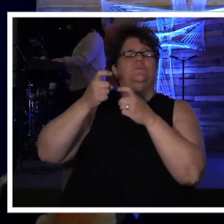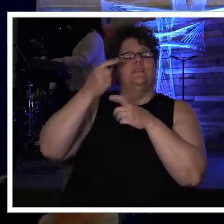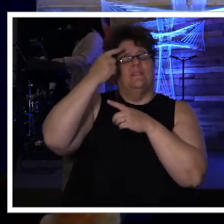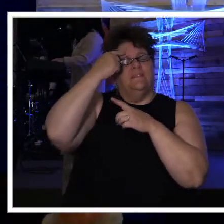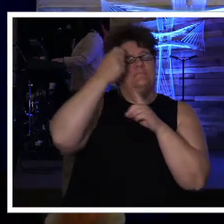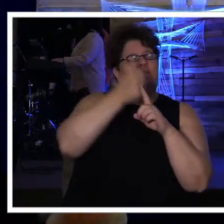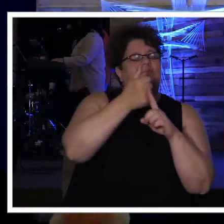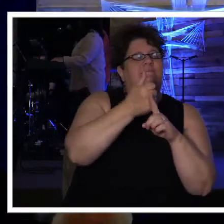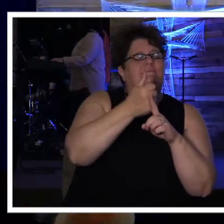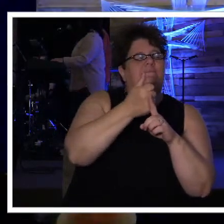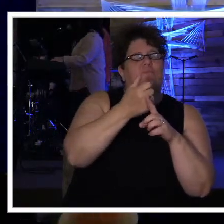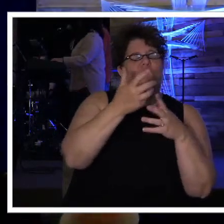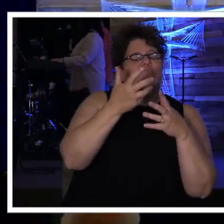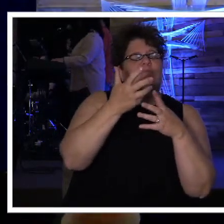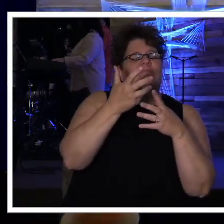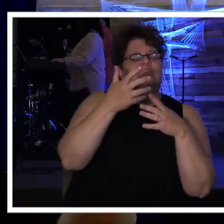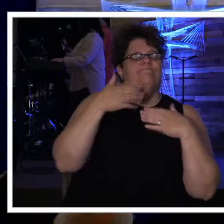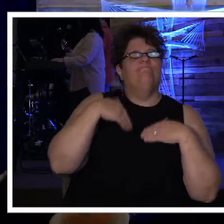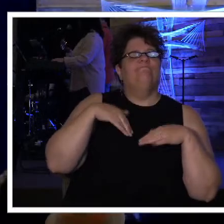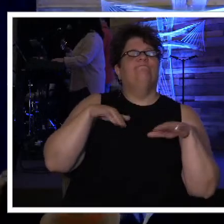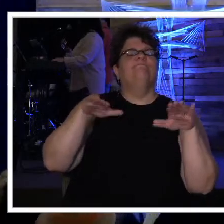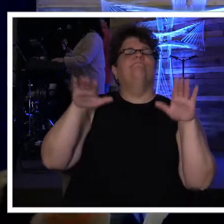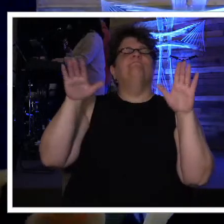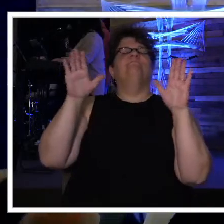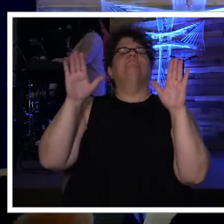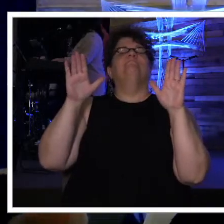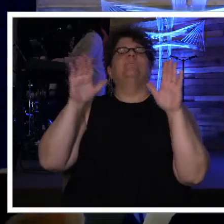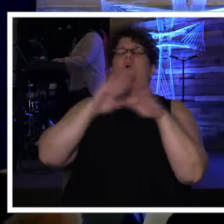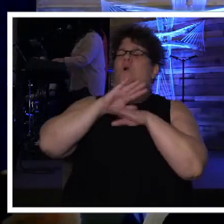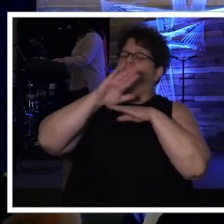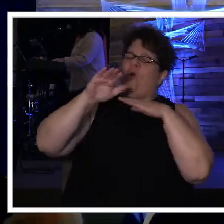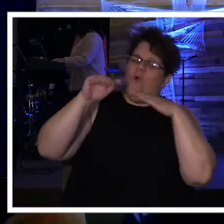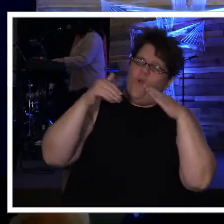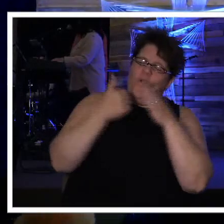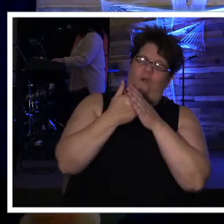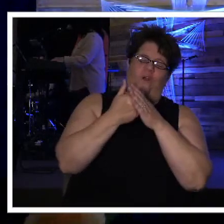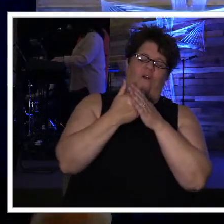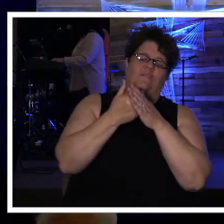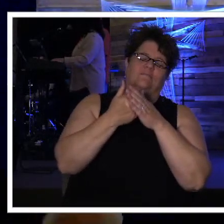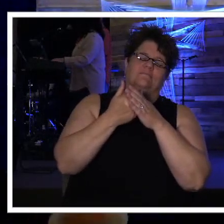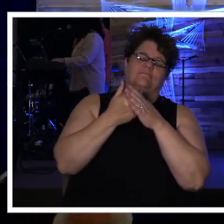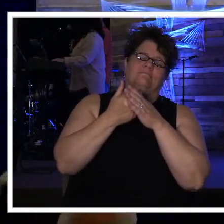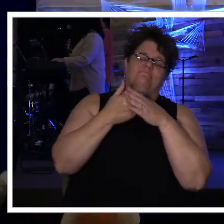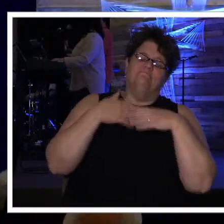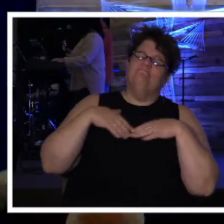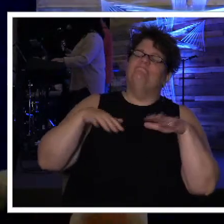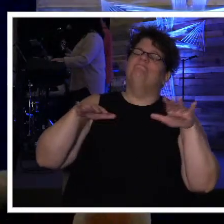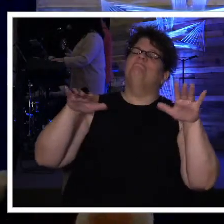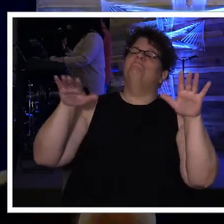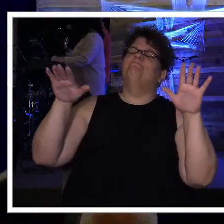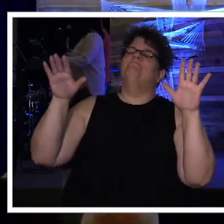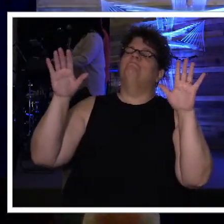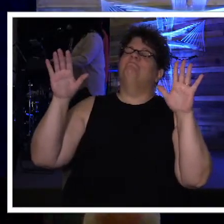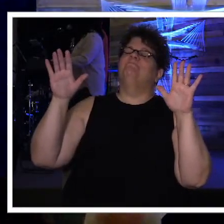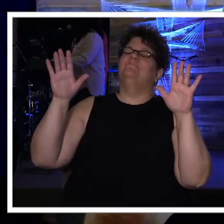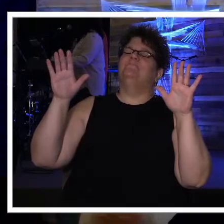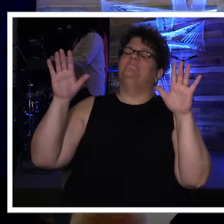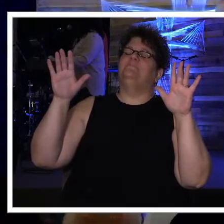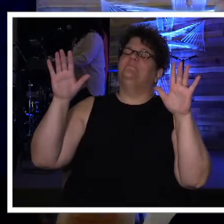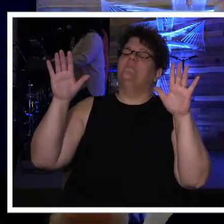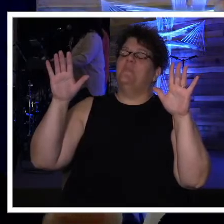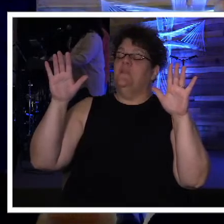again. And let's just give our all to God. How can we give anything less?